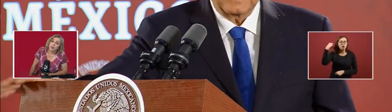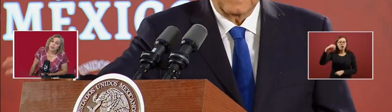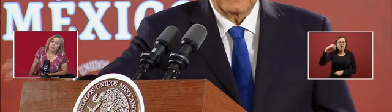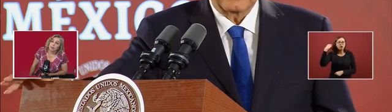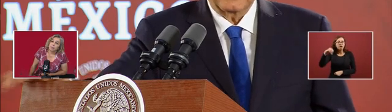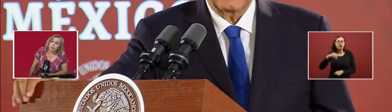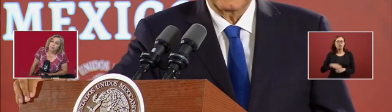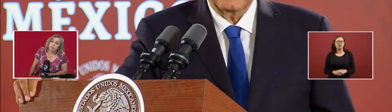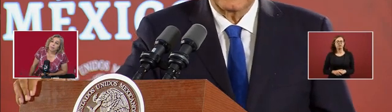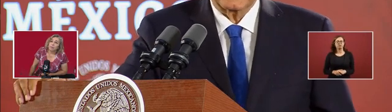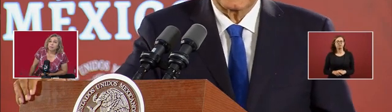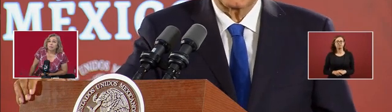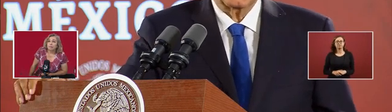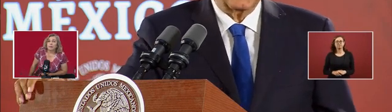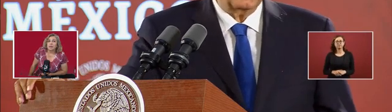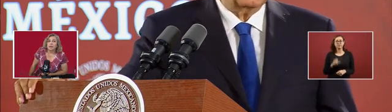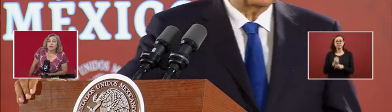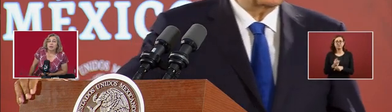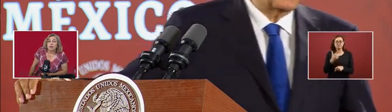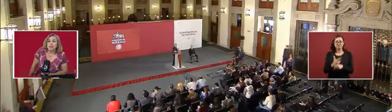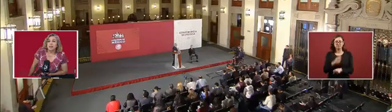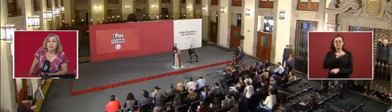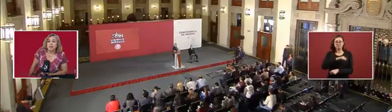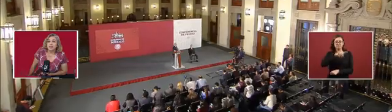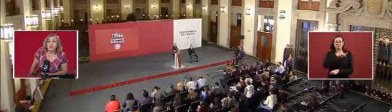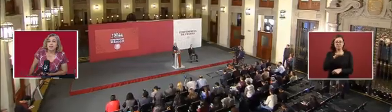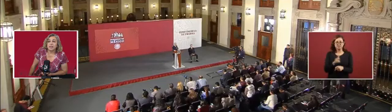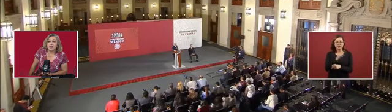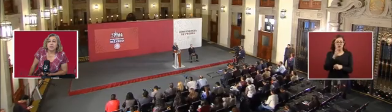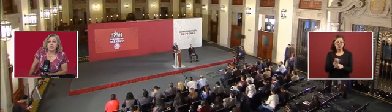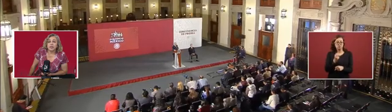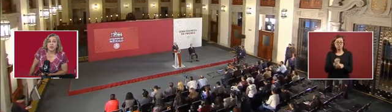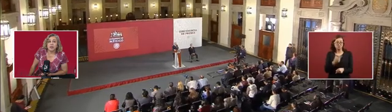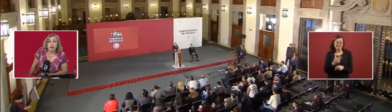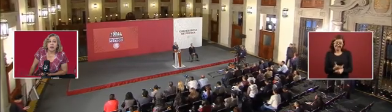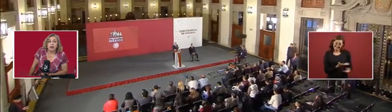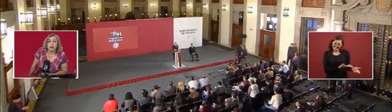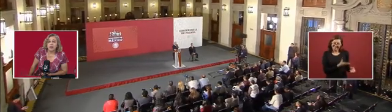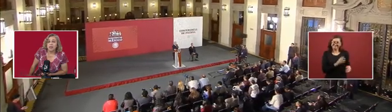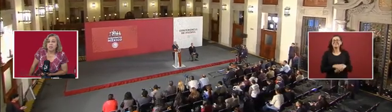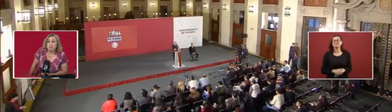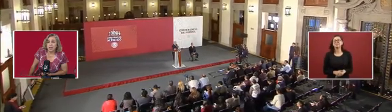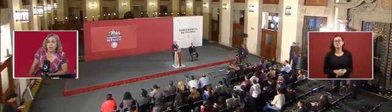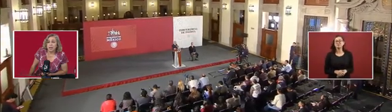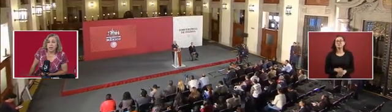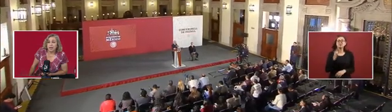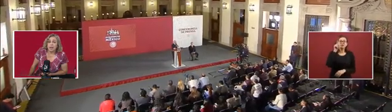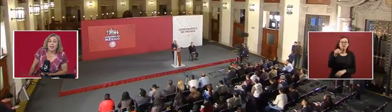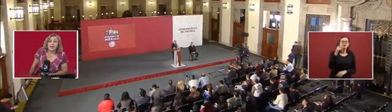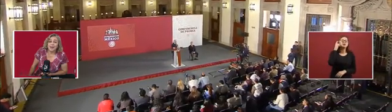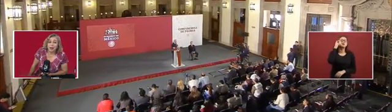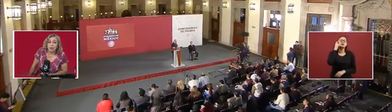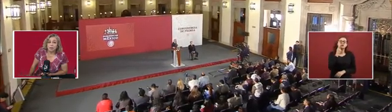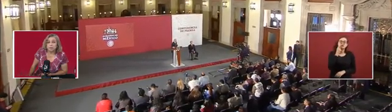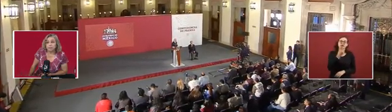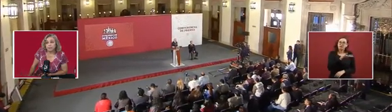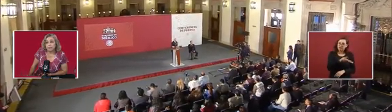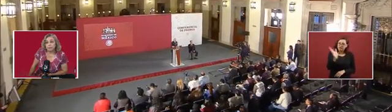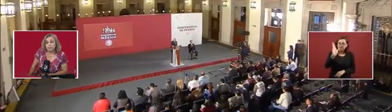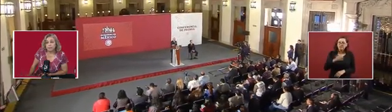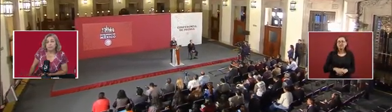servants. That is what's happening with the